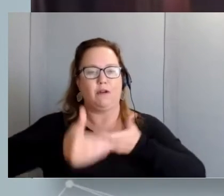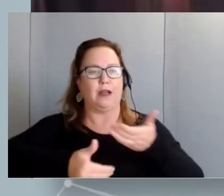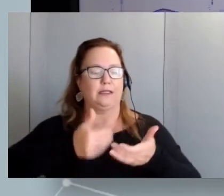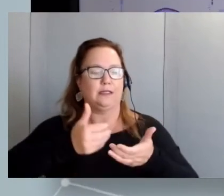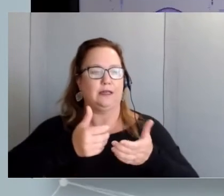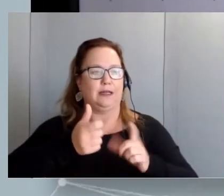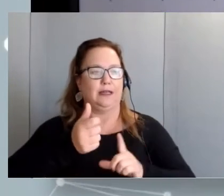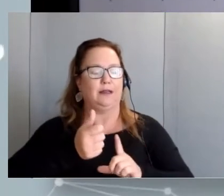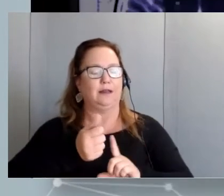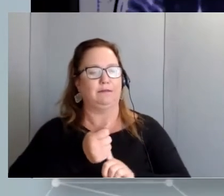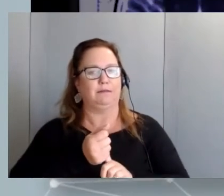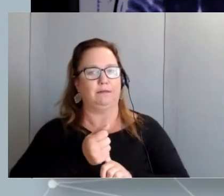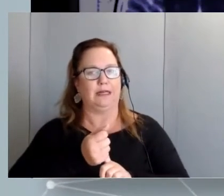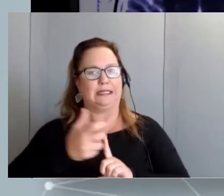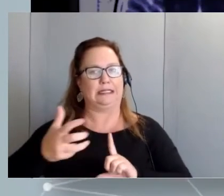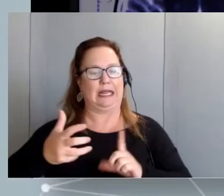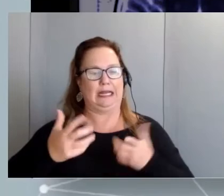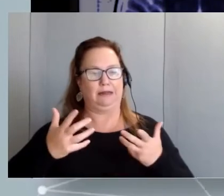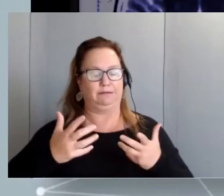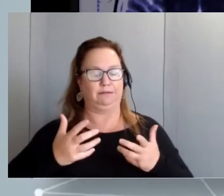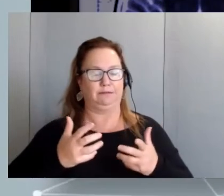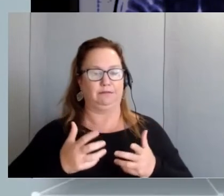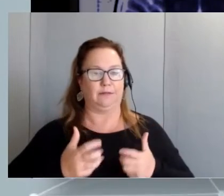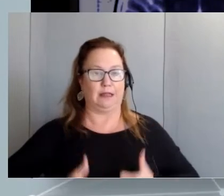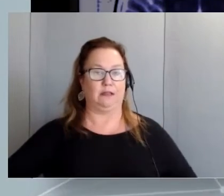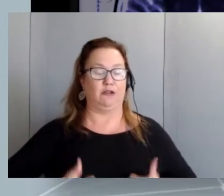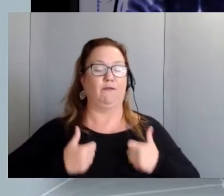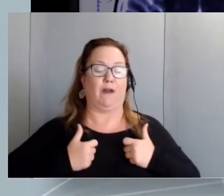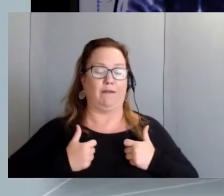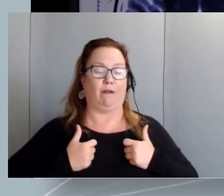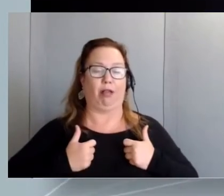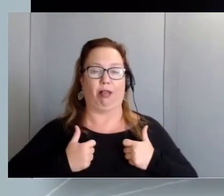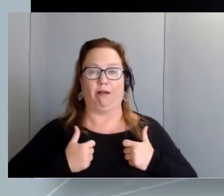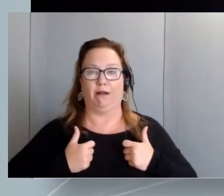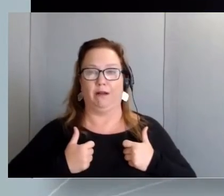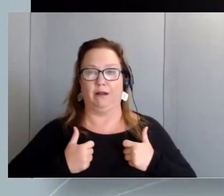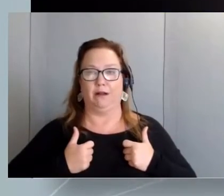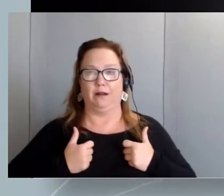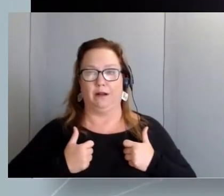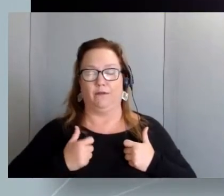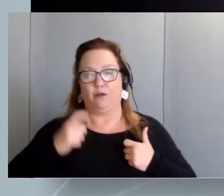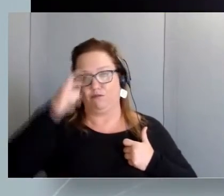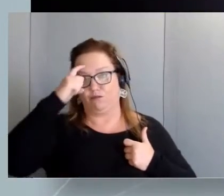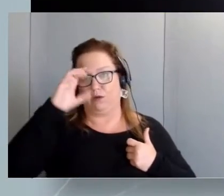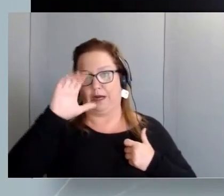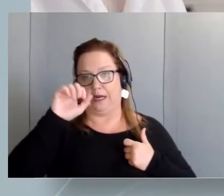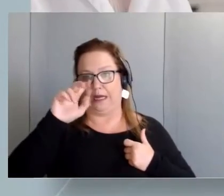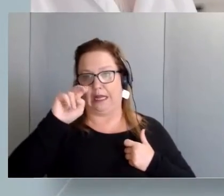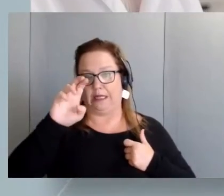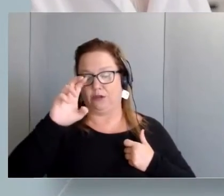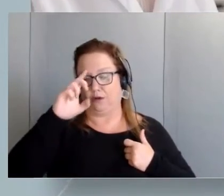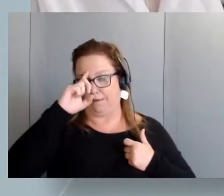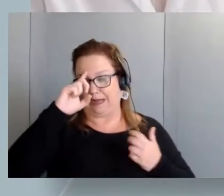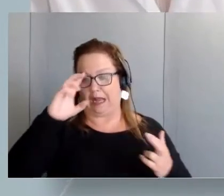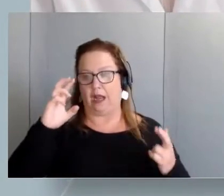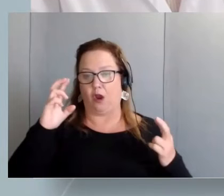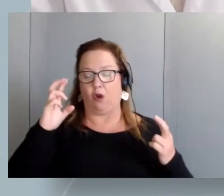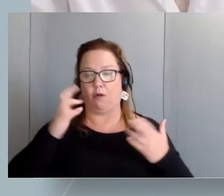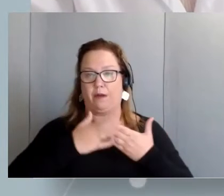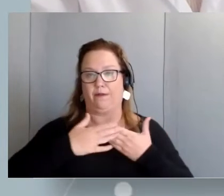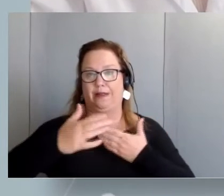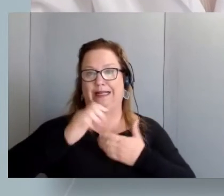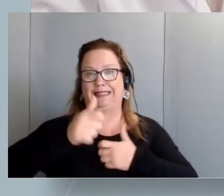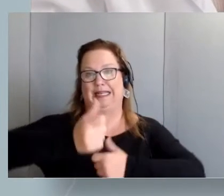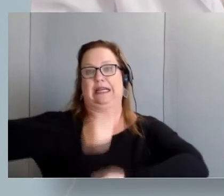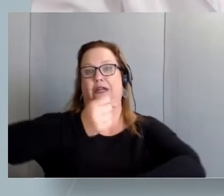extending survival for brain cancer. What I hope over the course of the next decade is that we